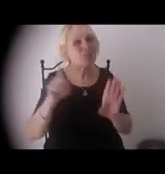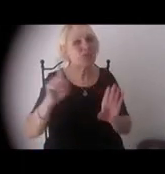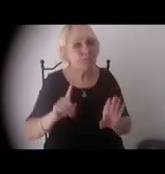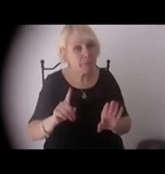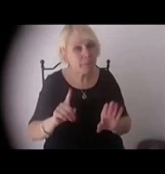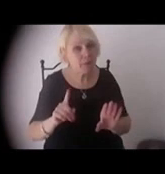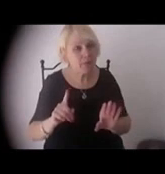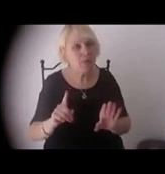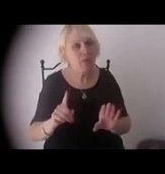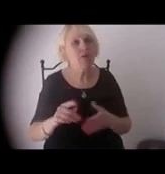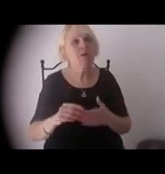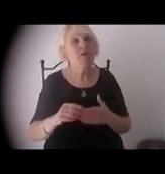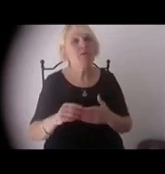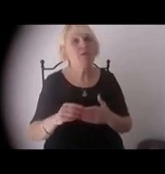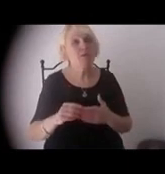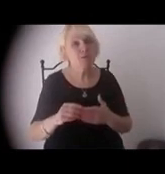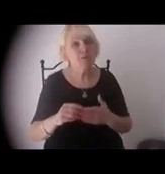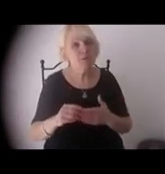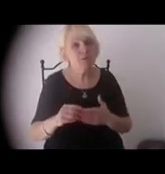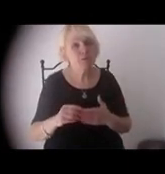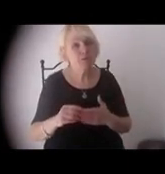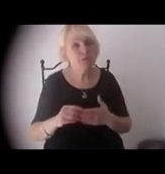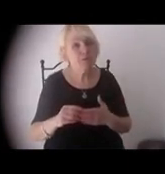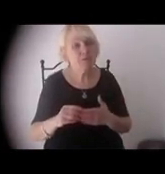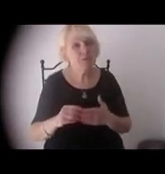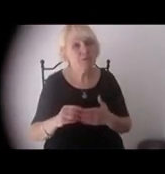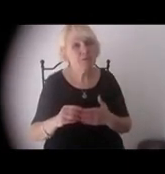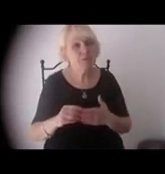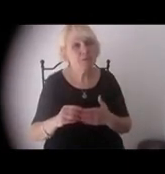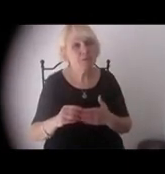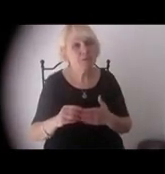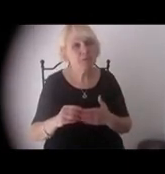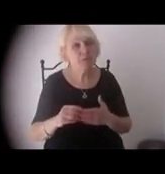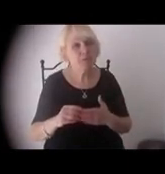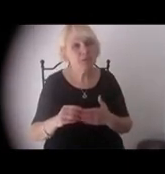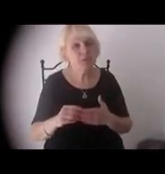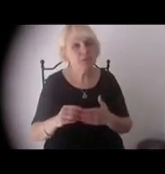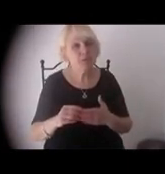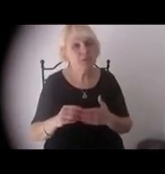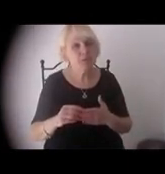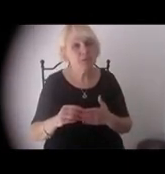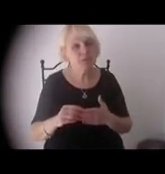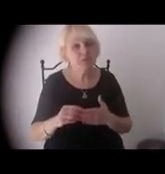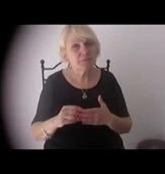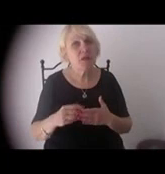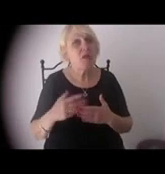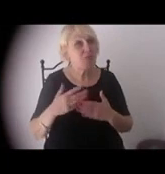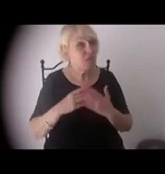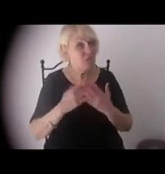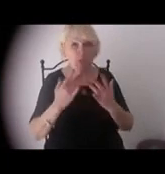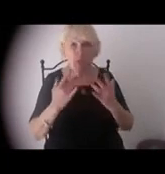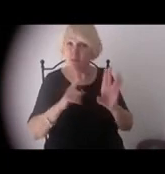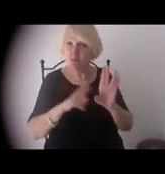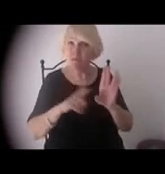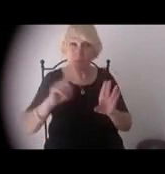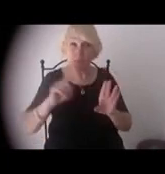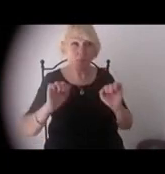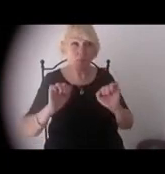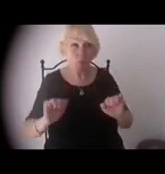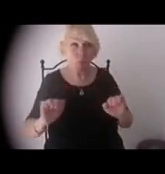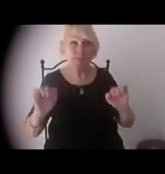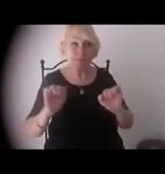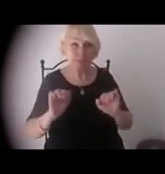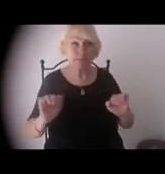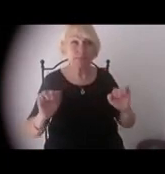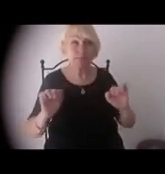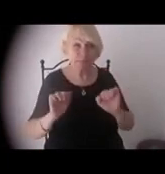see them in terms of a specific piece of work? Because there is just as many young people waiting to come into the service as we have in it to